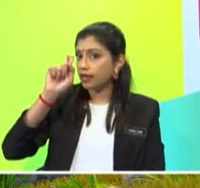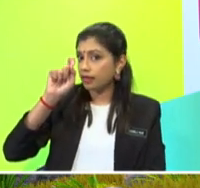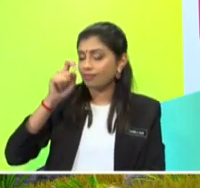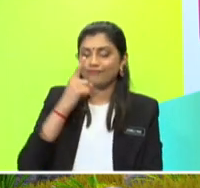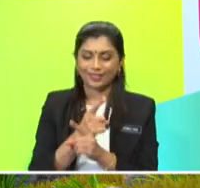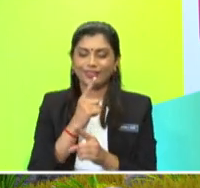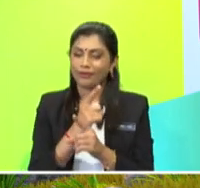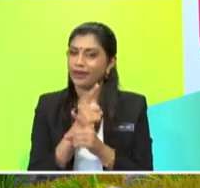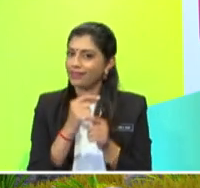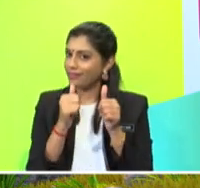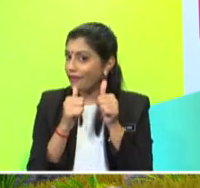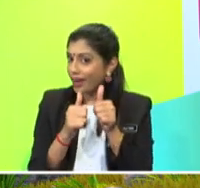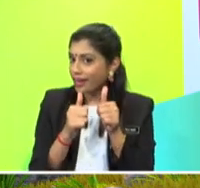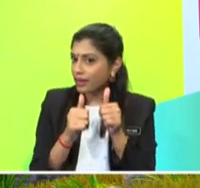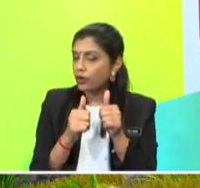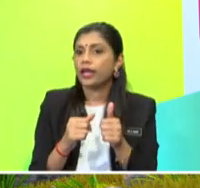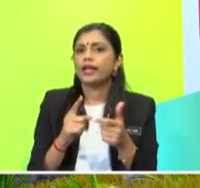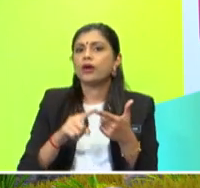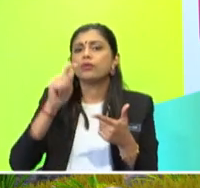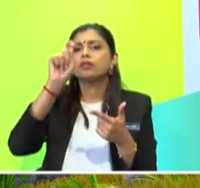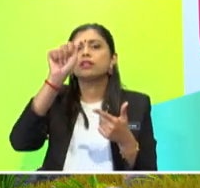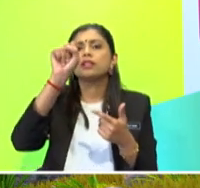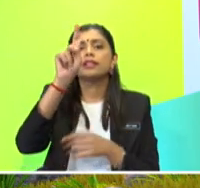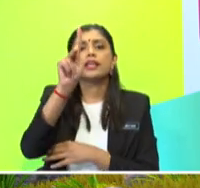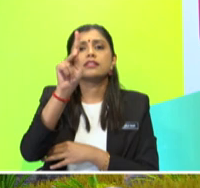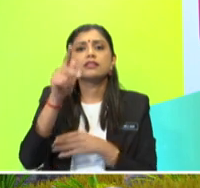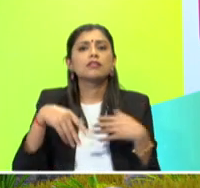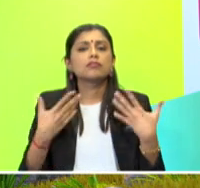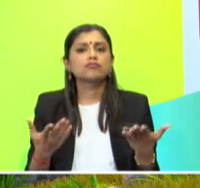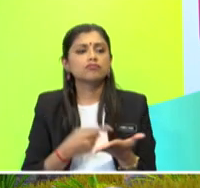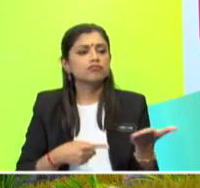so that is your situation. How about your task? Who wants to try?